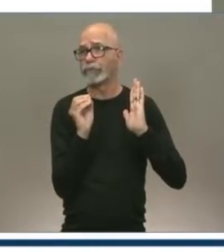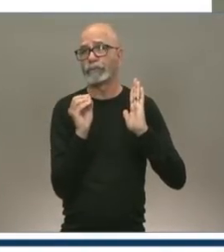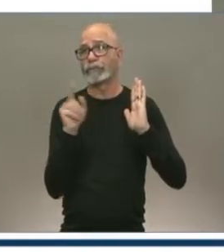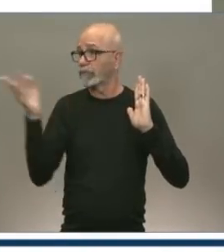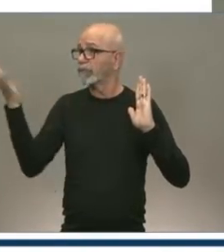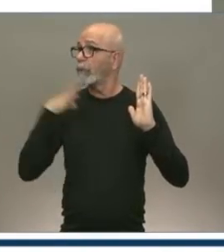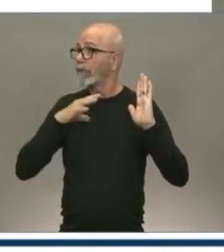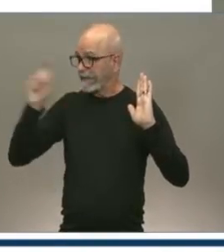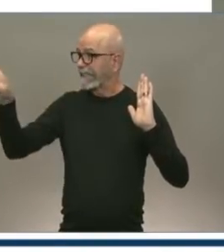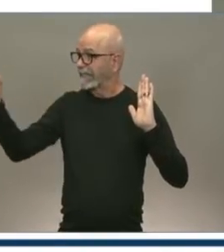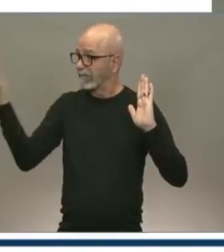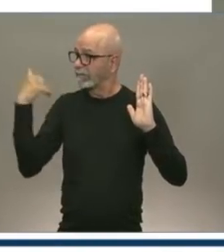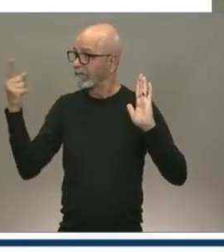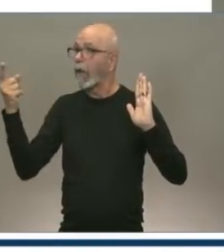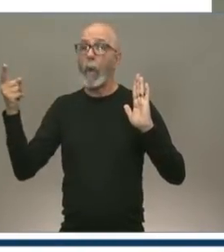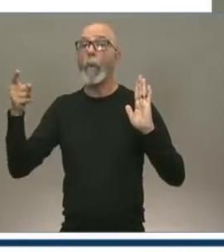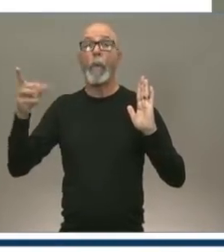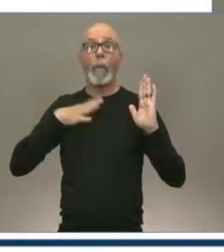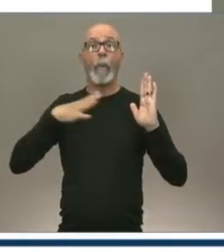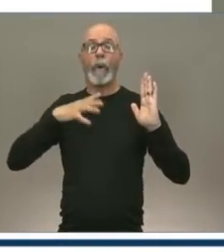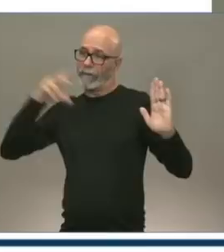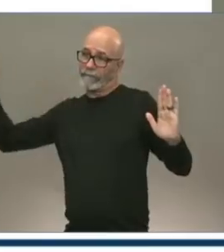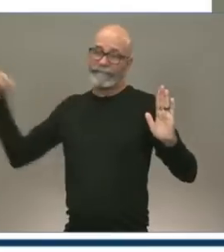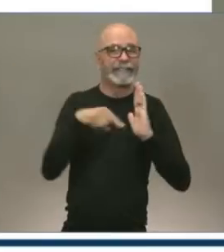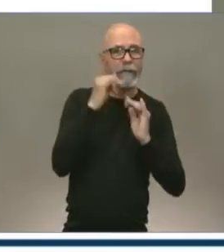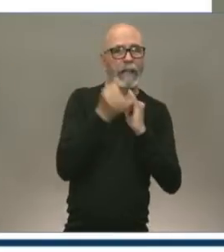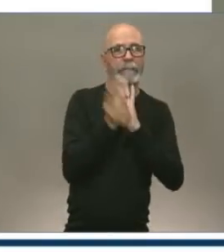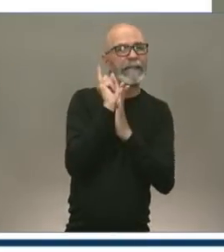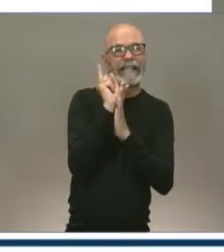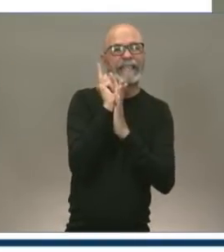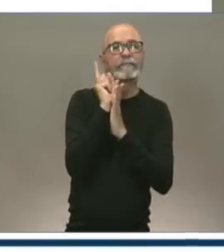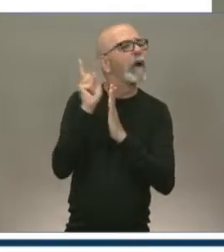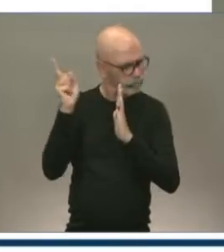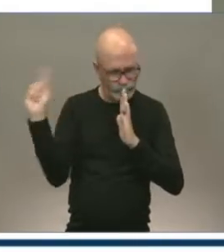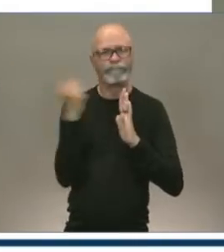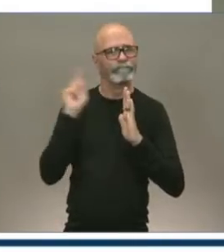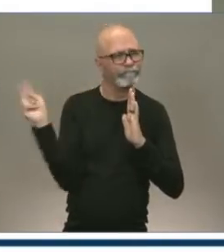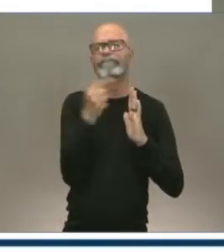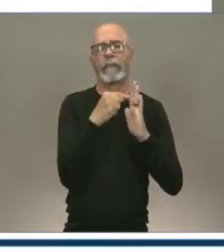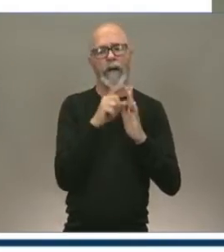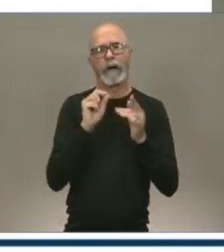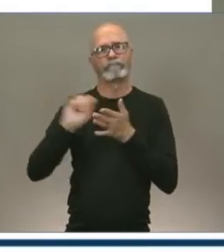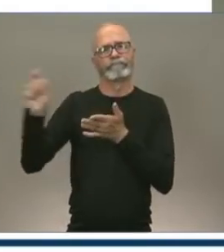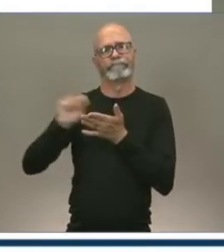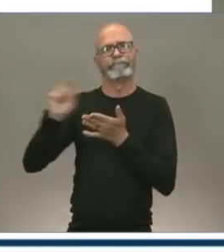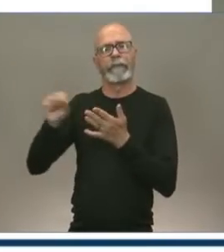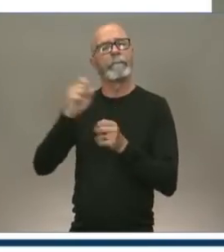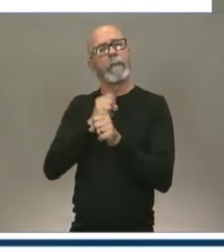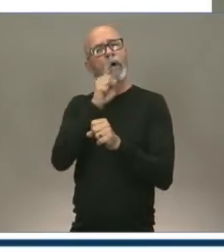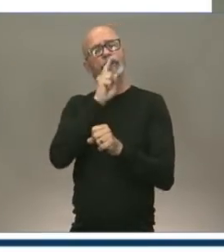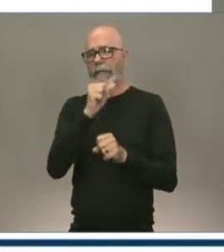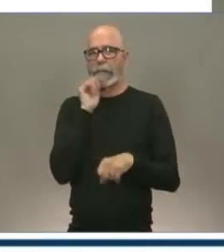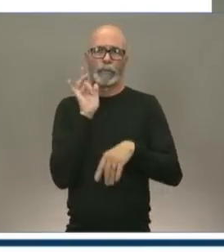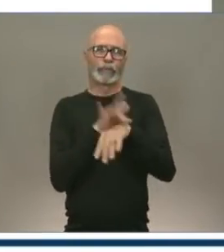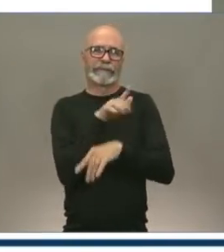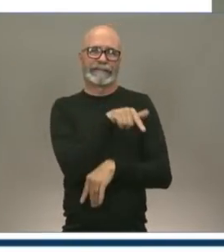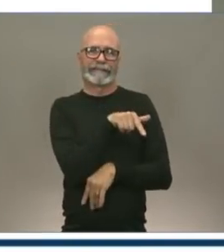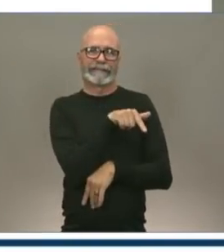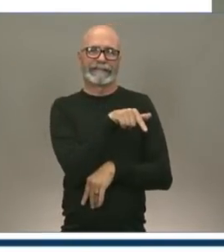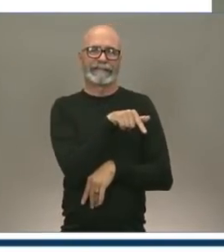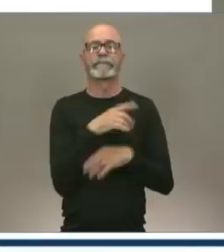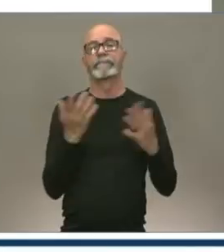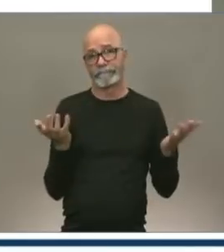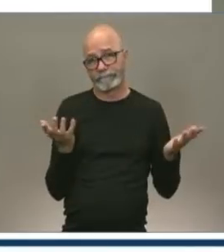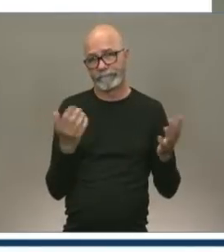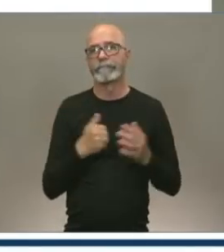Our community clinics also have processes to make sure that there are people that are available to